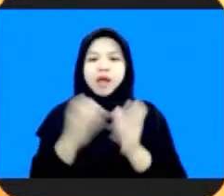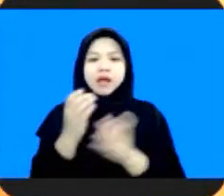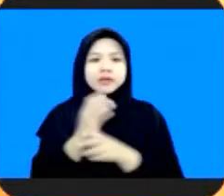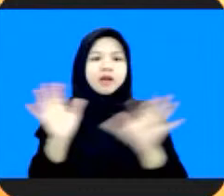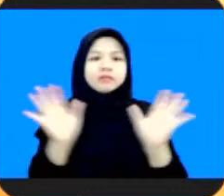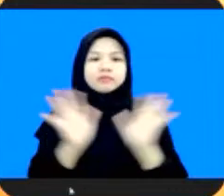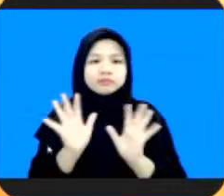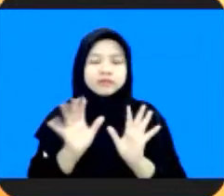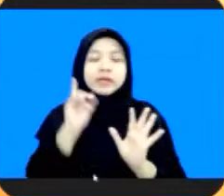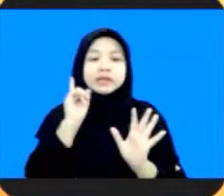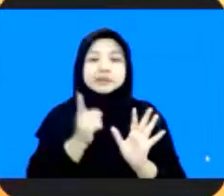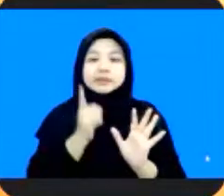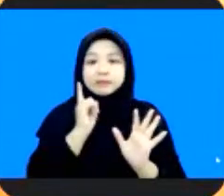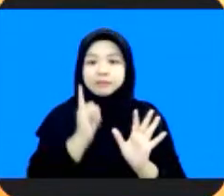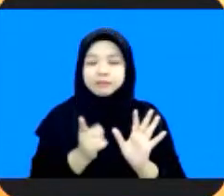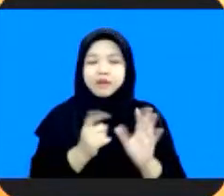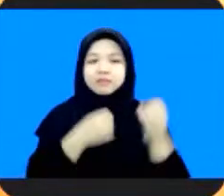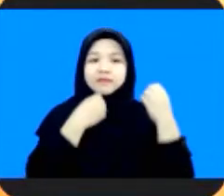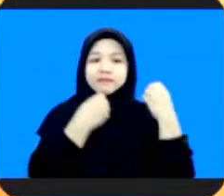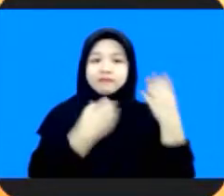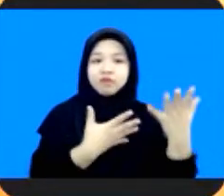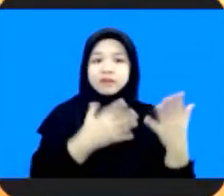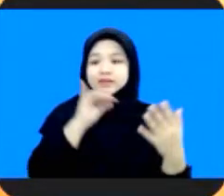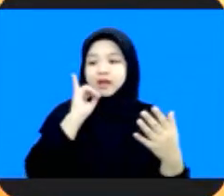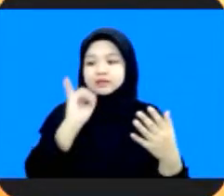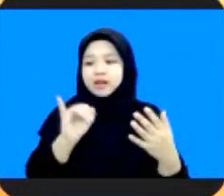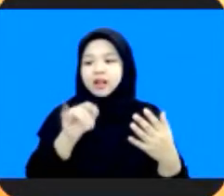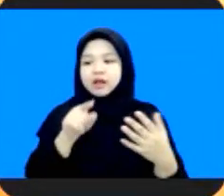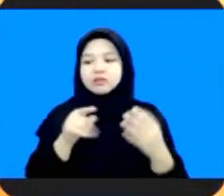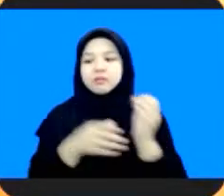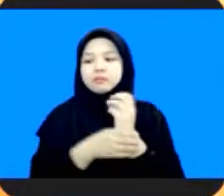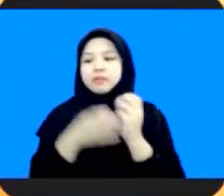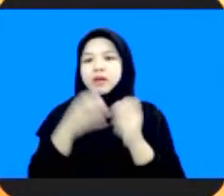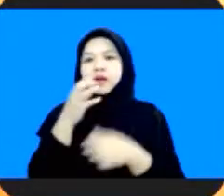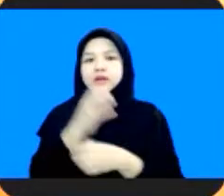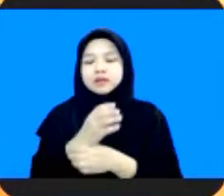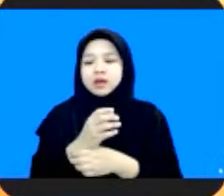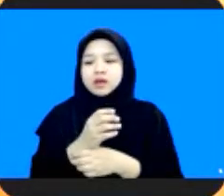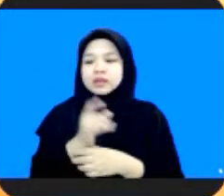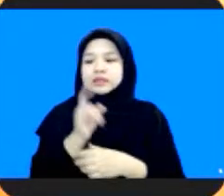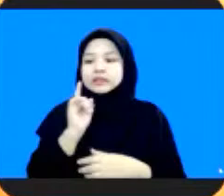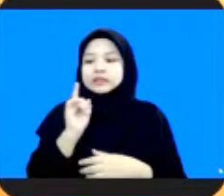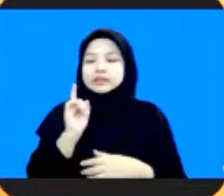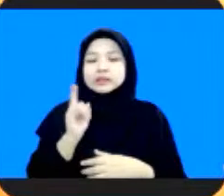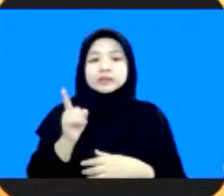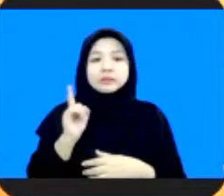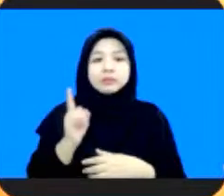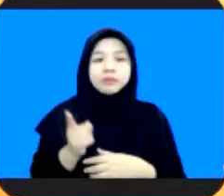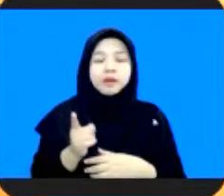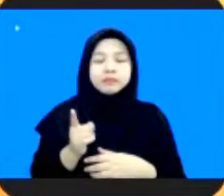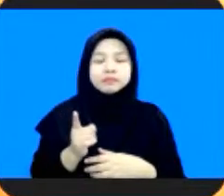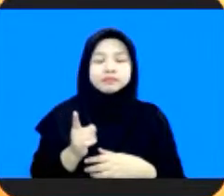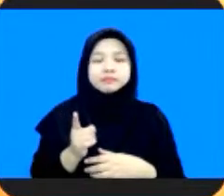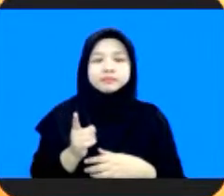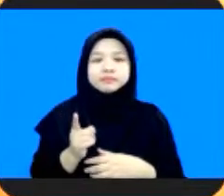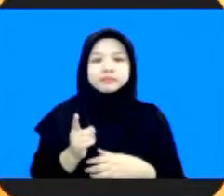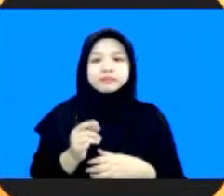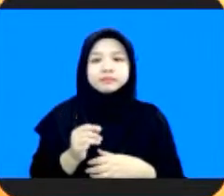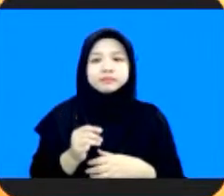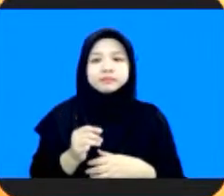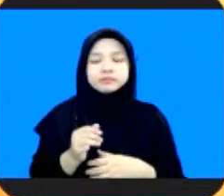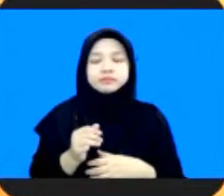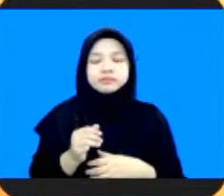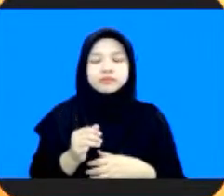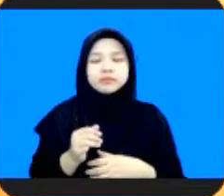it is perpetuated by ruling minority against a weak, ruling